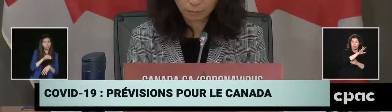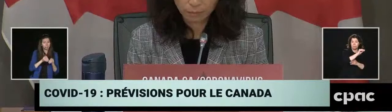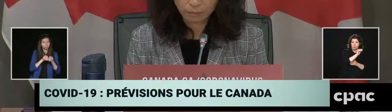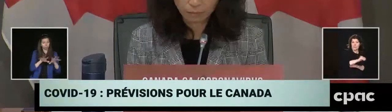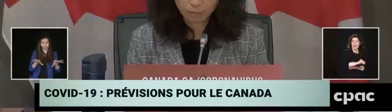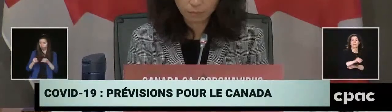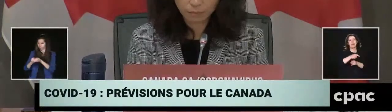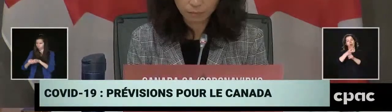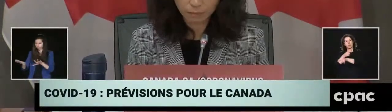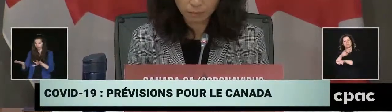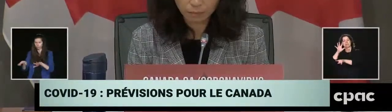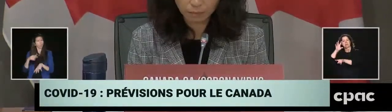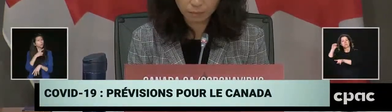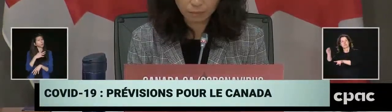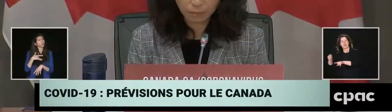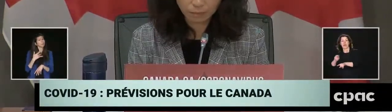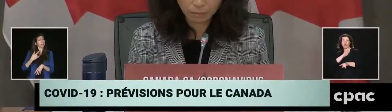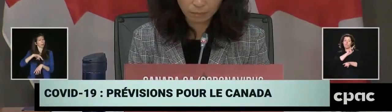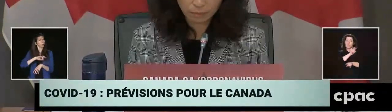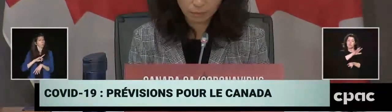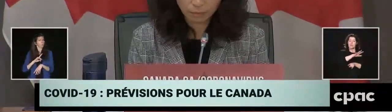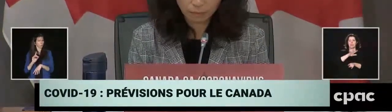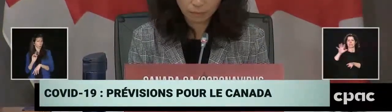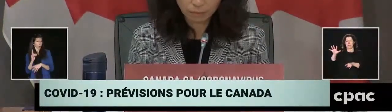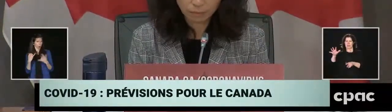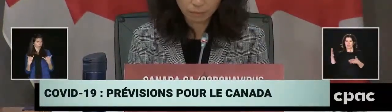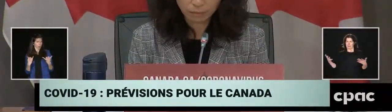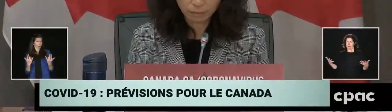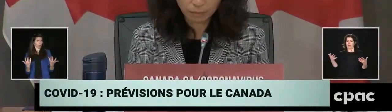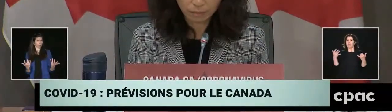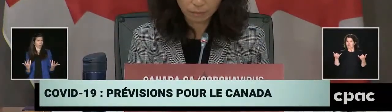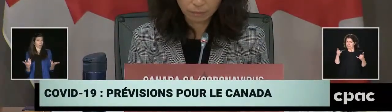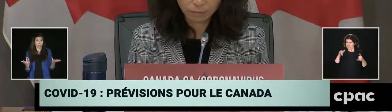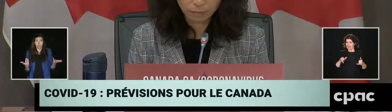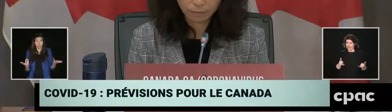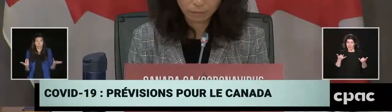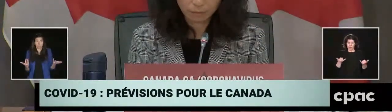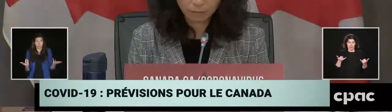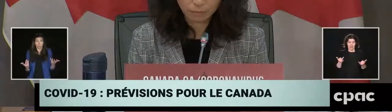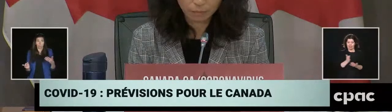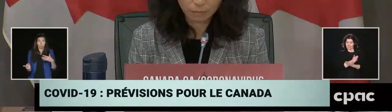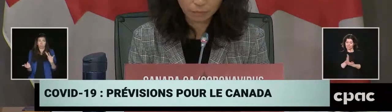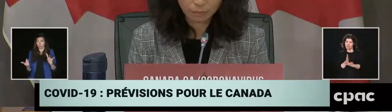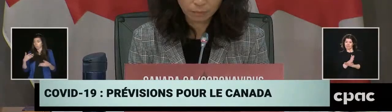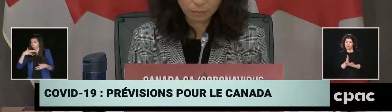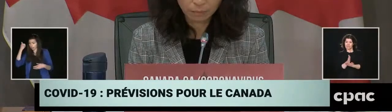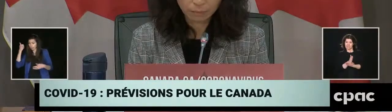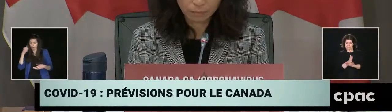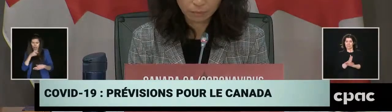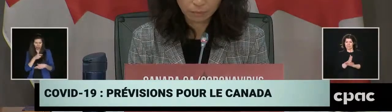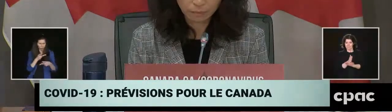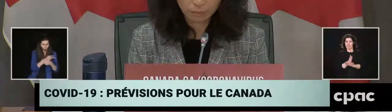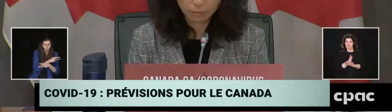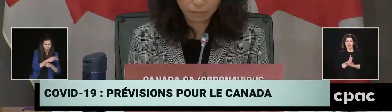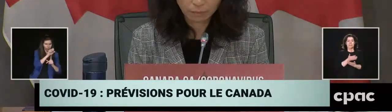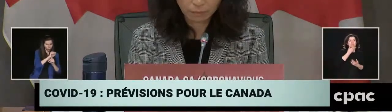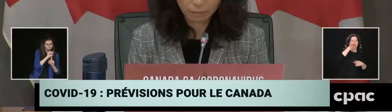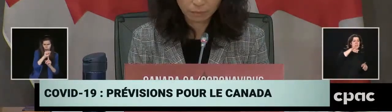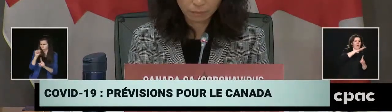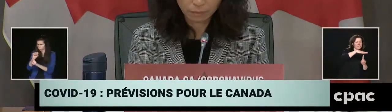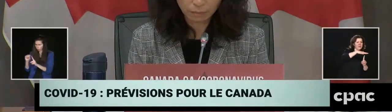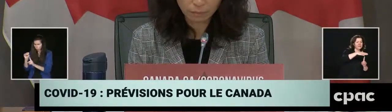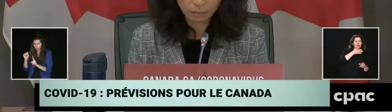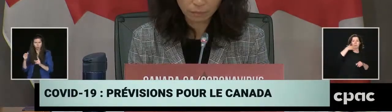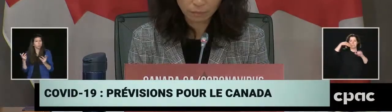So those are kind of based on what we're doing. That's the best and worst case scenario if we keep doing what we're doing now. And secondarily